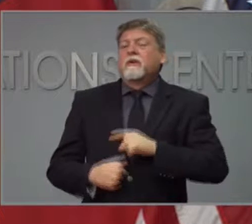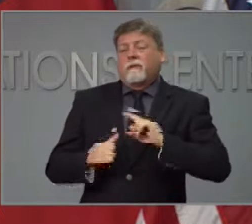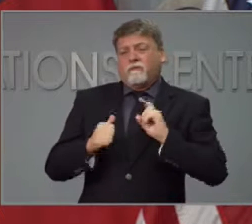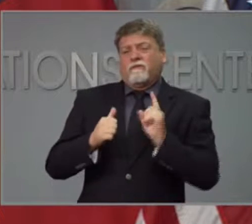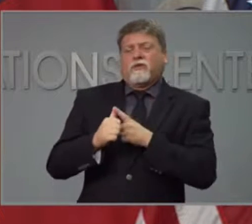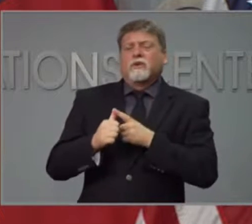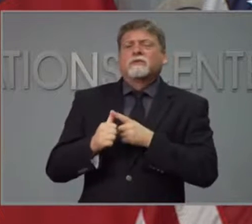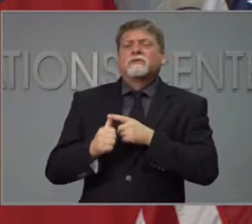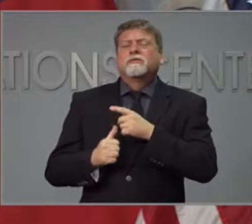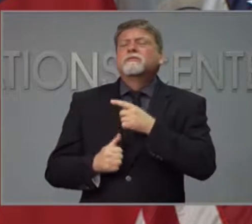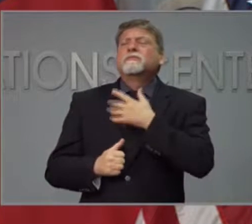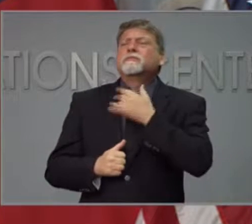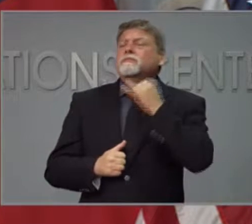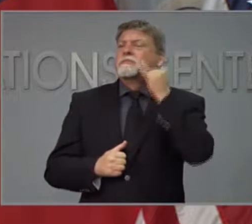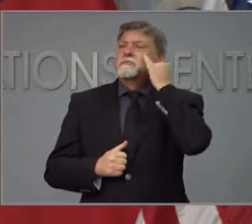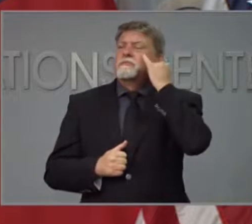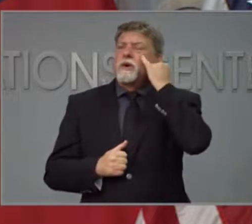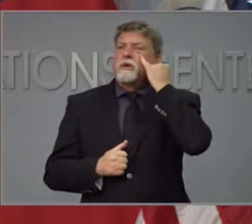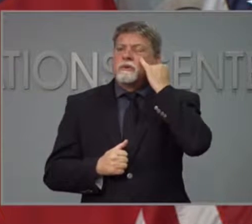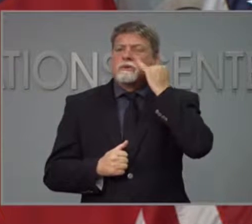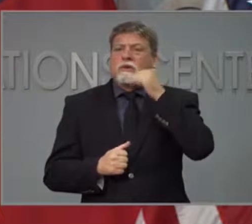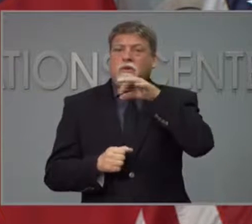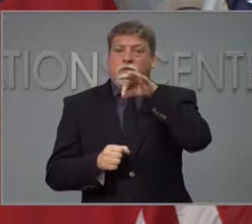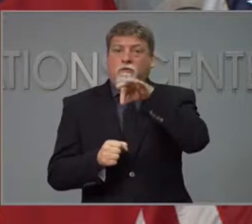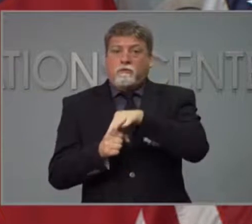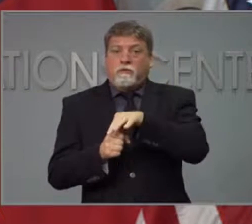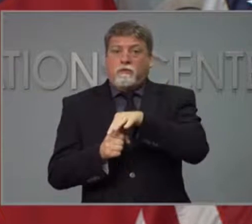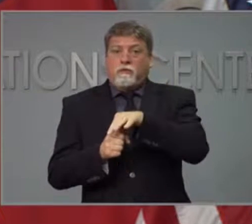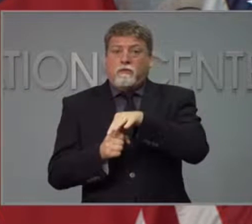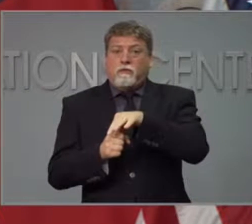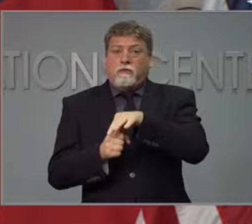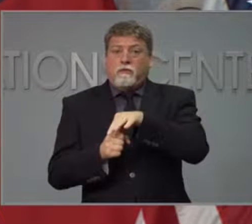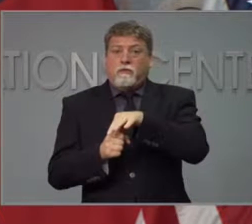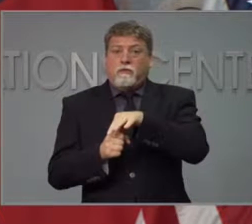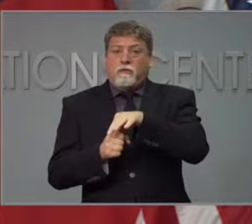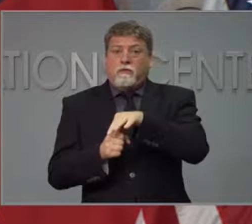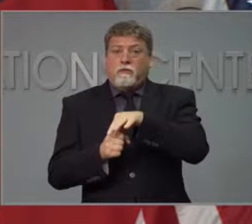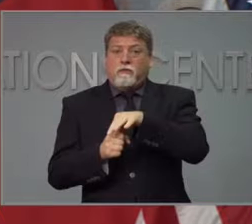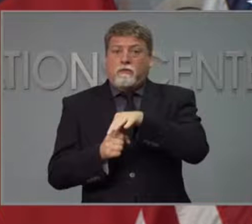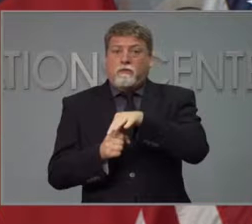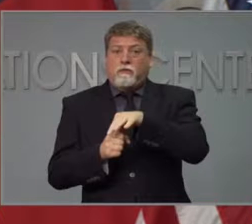to do if they have to cast a provisional ballot today? I know they're not going to be